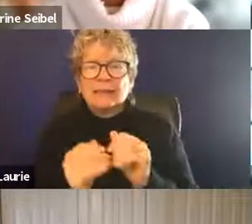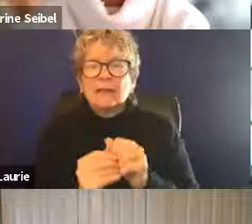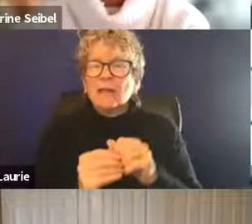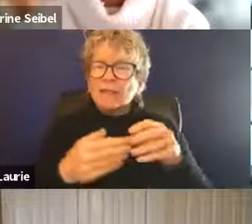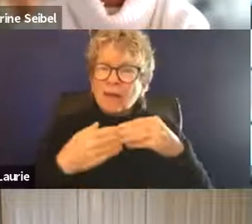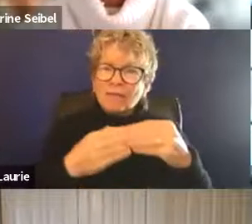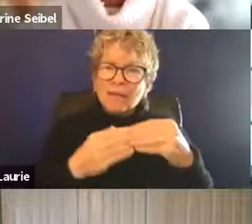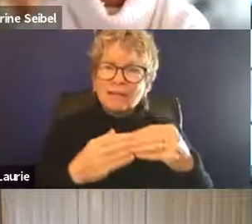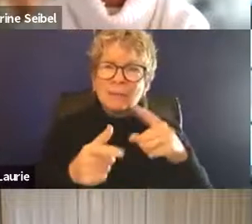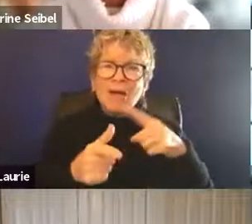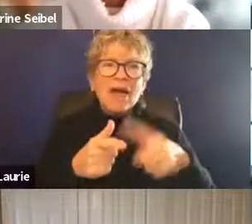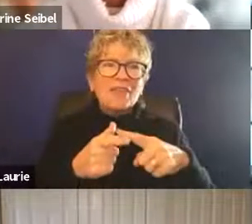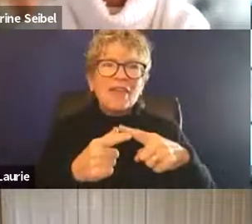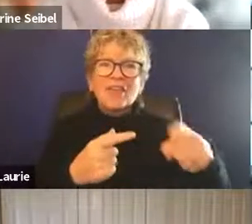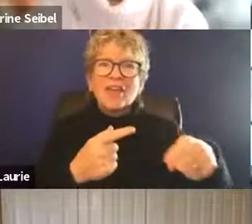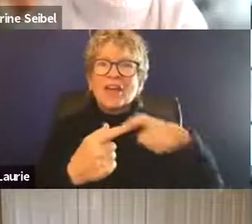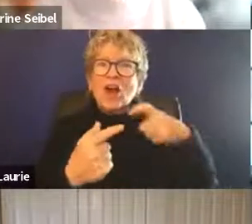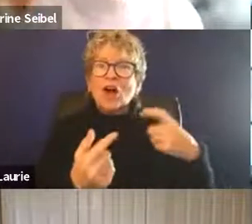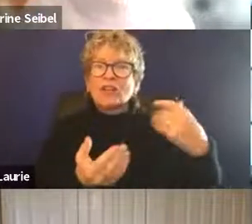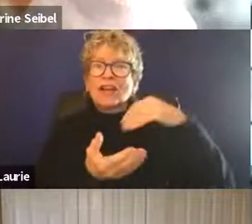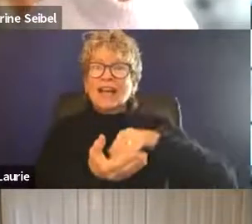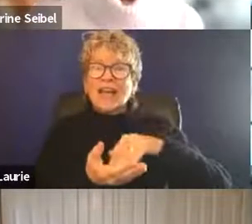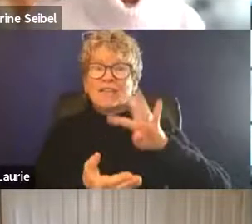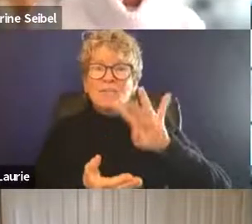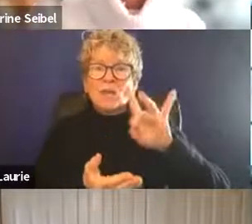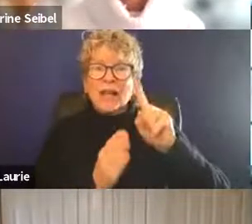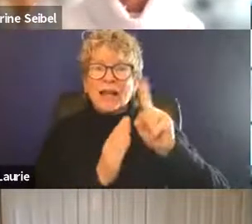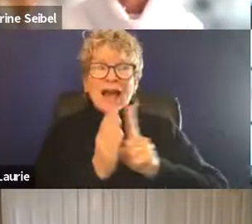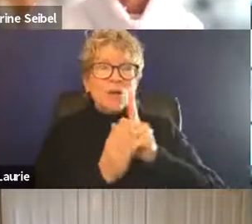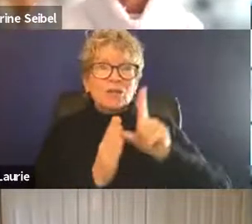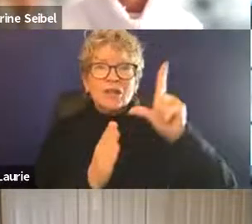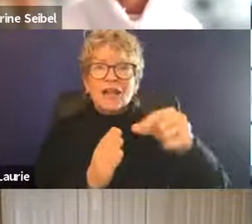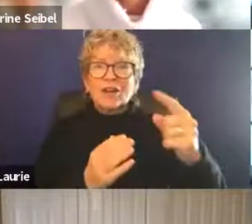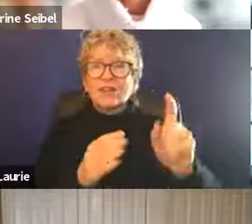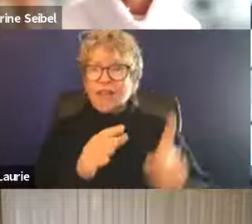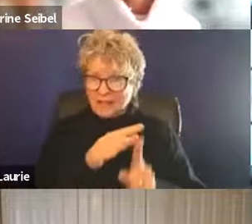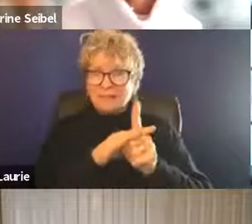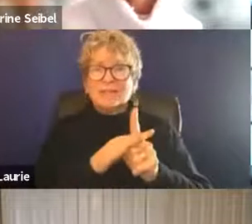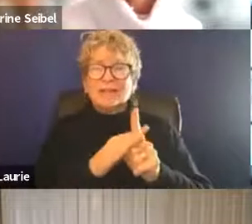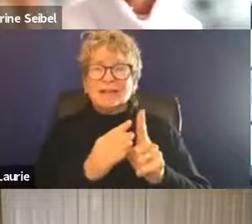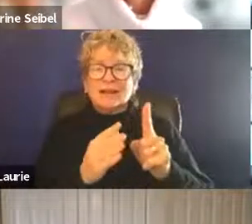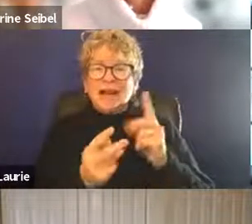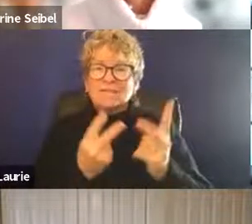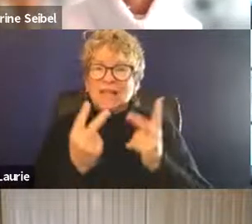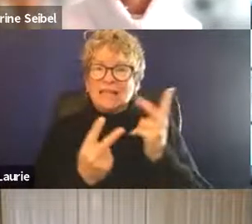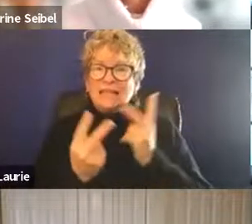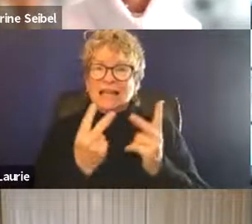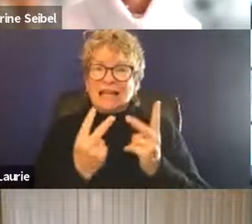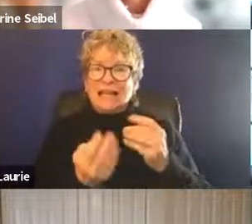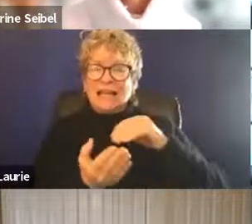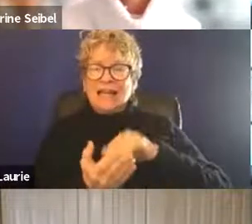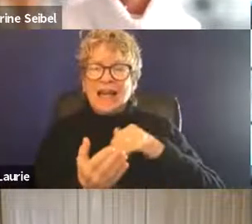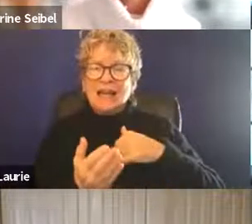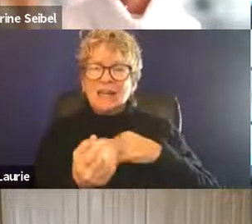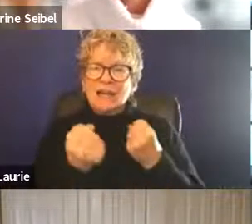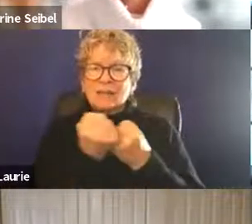Within 48 hours, they came back and visited. They stuck kind of stuck by everybody